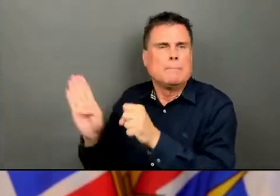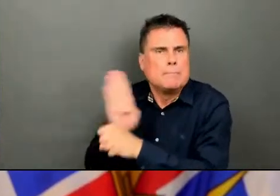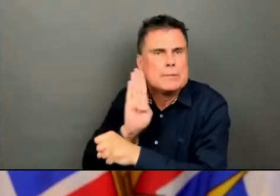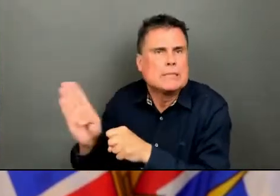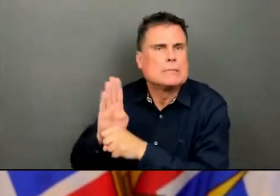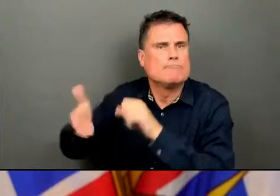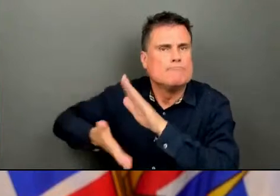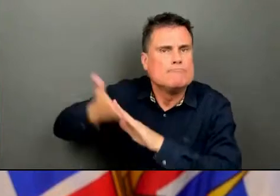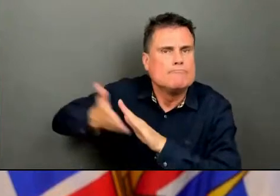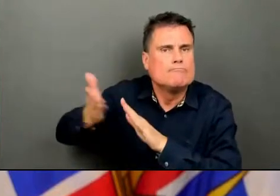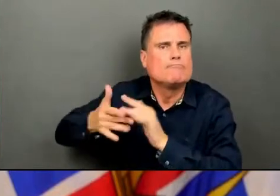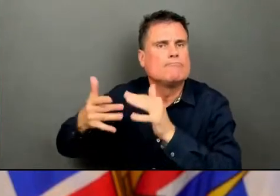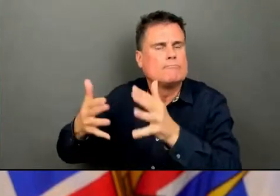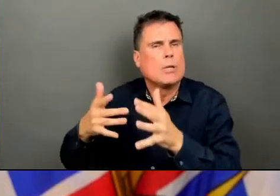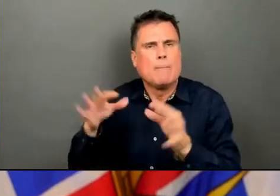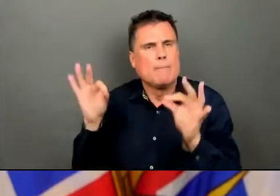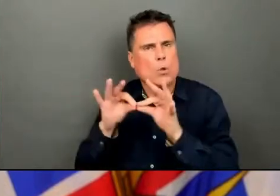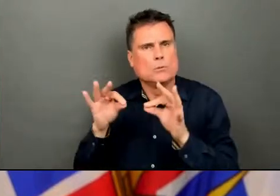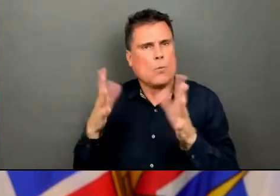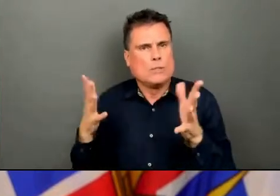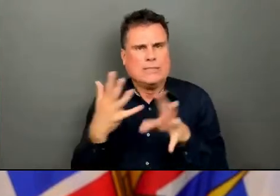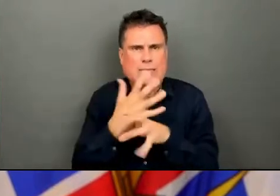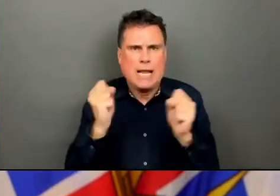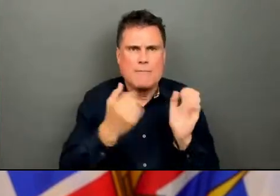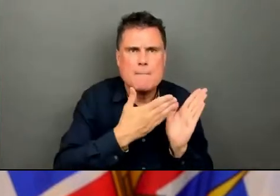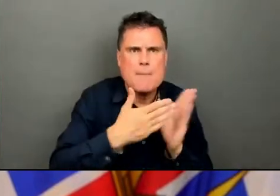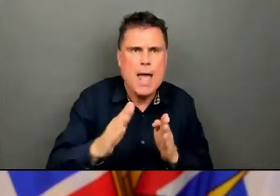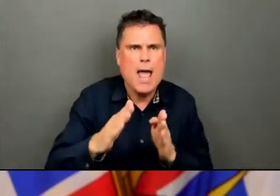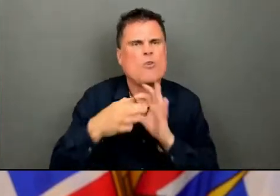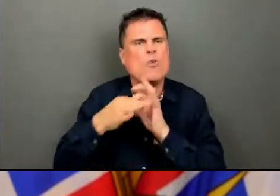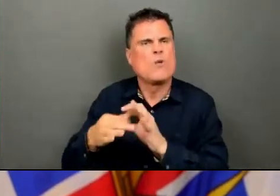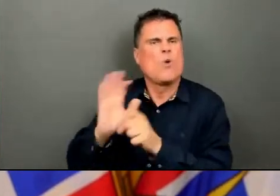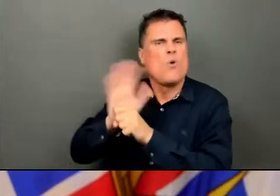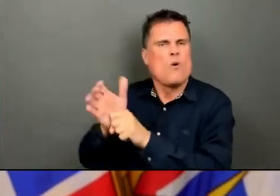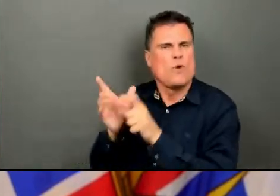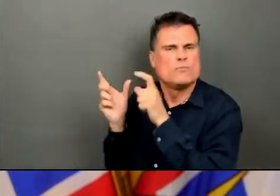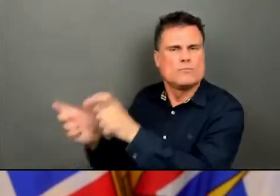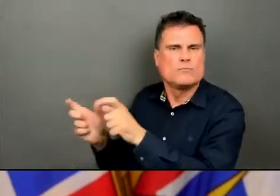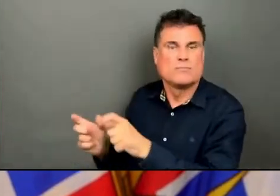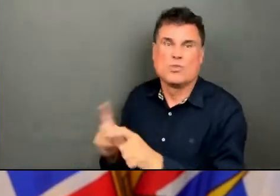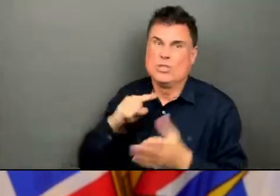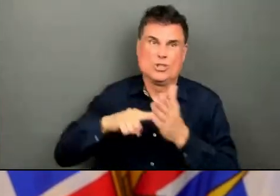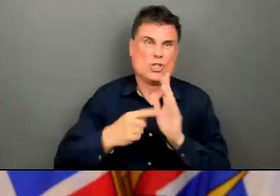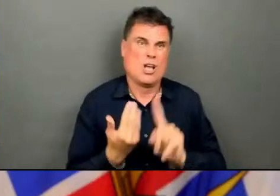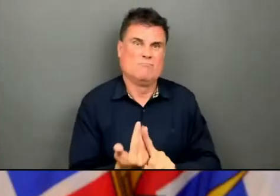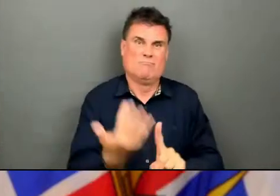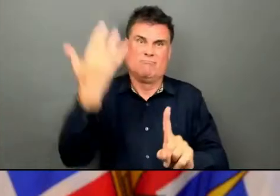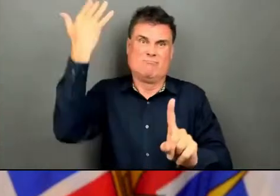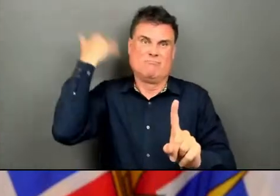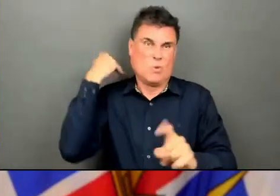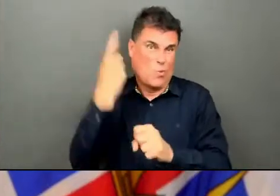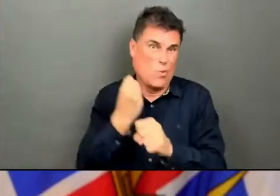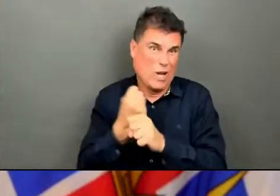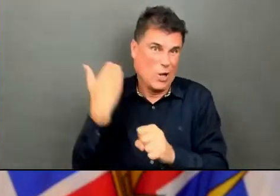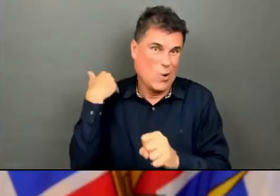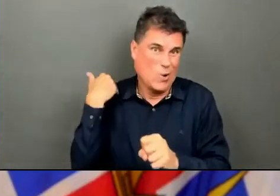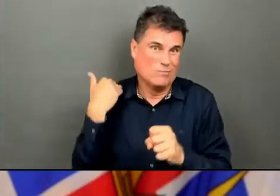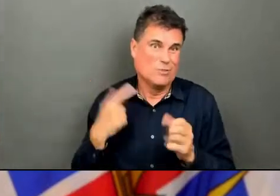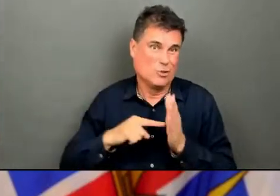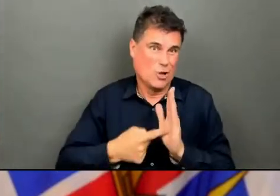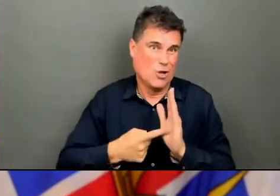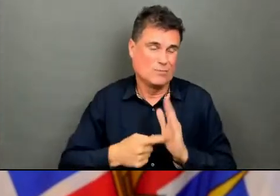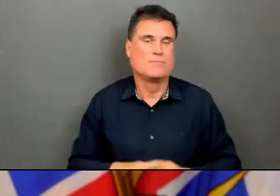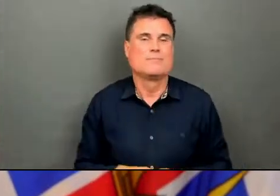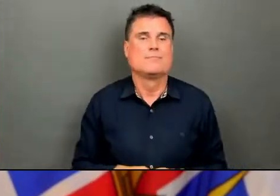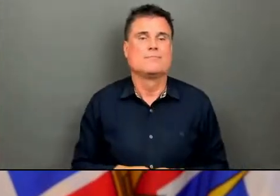comprehensive COVID-19 safety plans that we started with our first restart program over a year ago. Those plans have been the